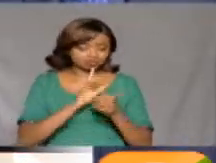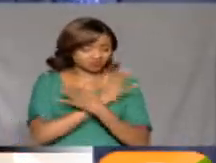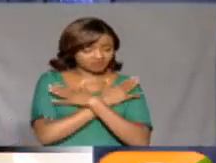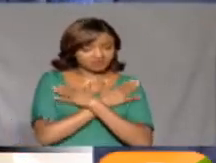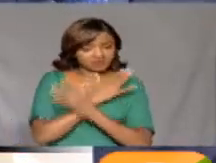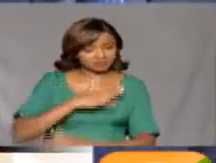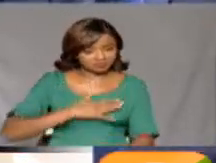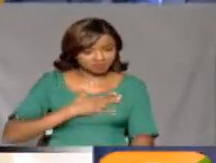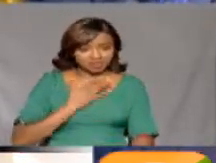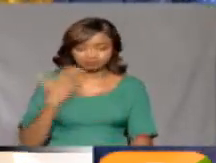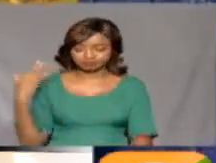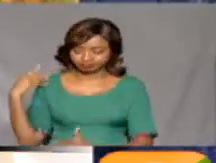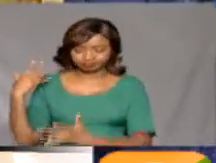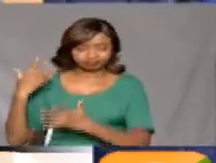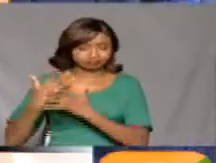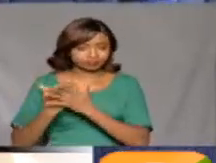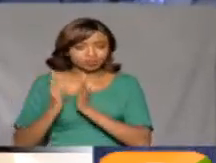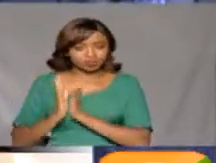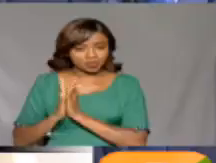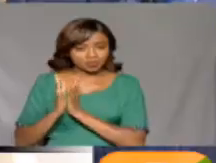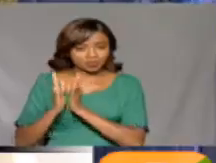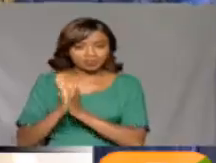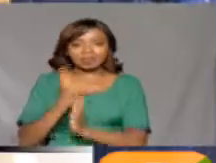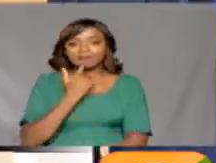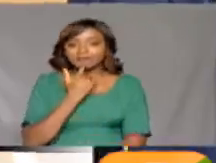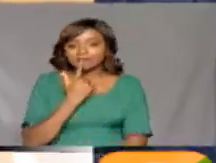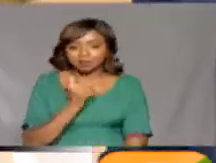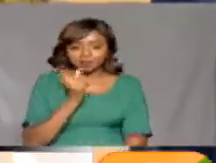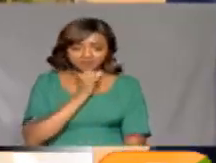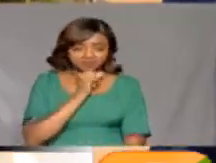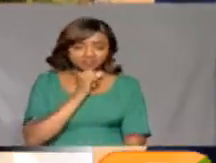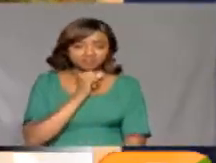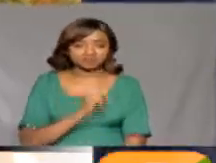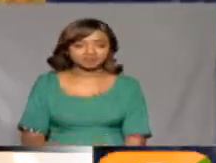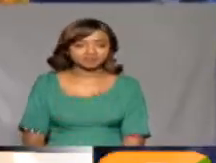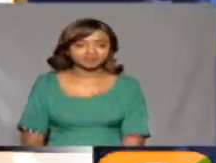who Mzee Daniel Toroitich Arap Moi was